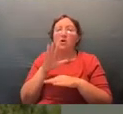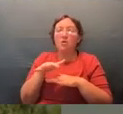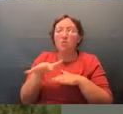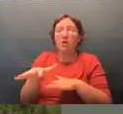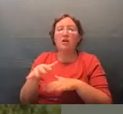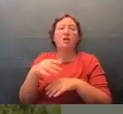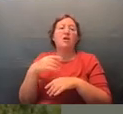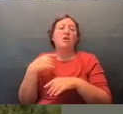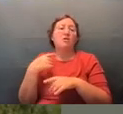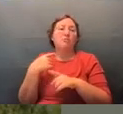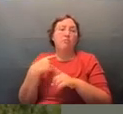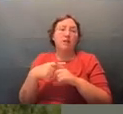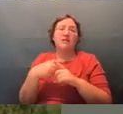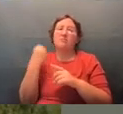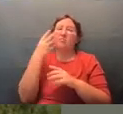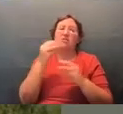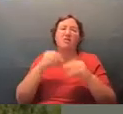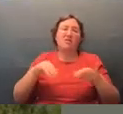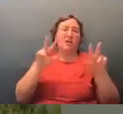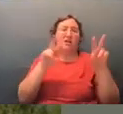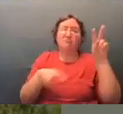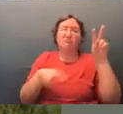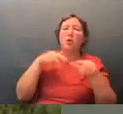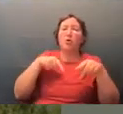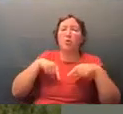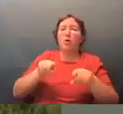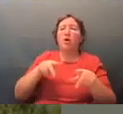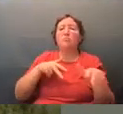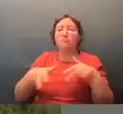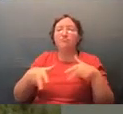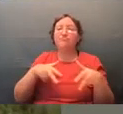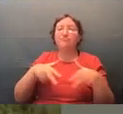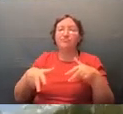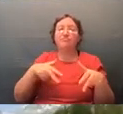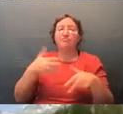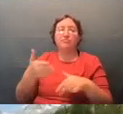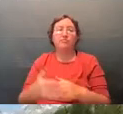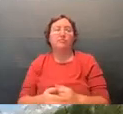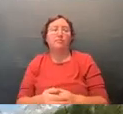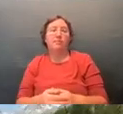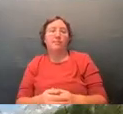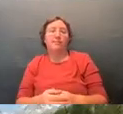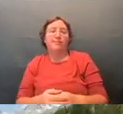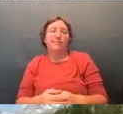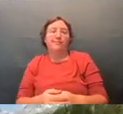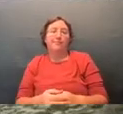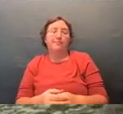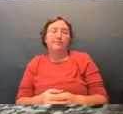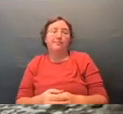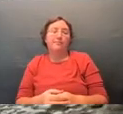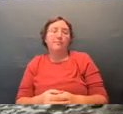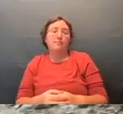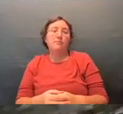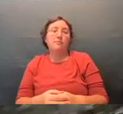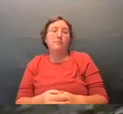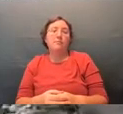then there's some beautiful landscape that we can see as we walk around the area up there. As we make our